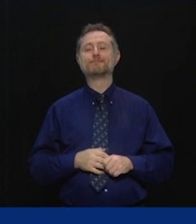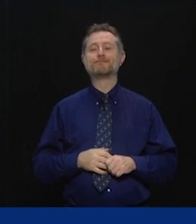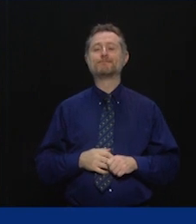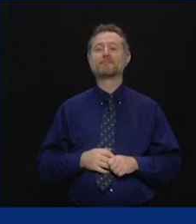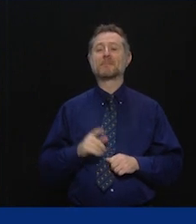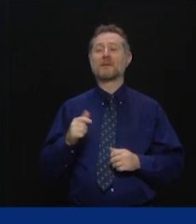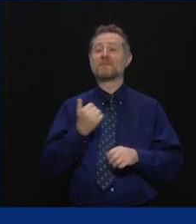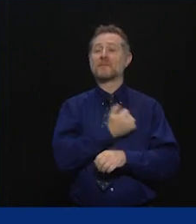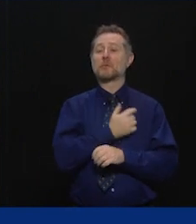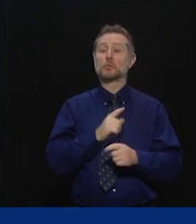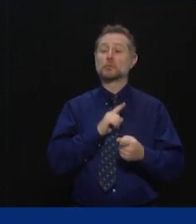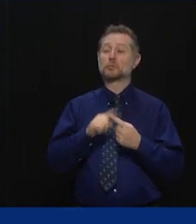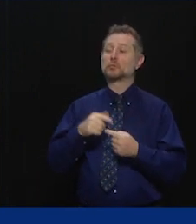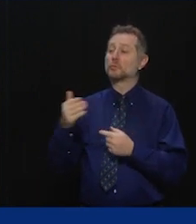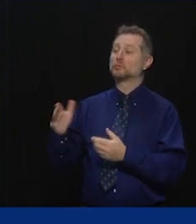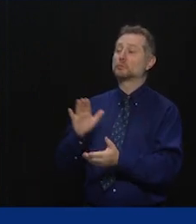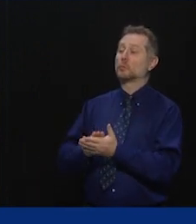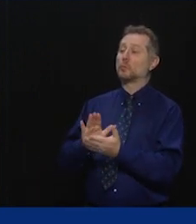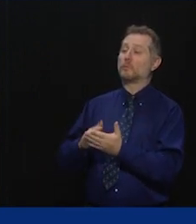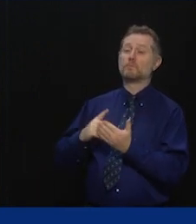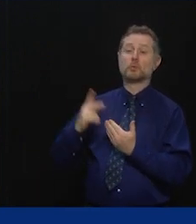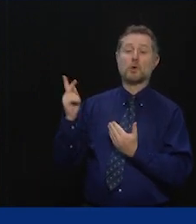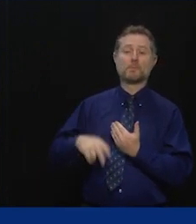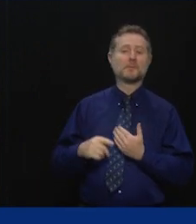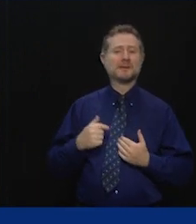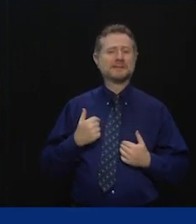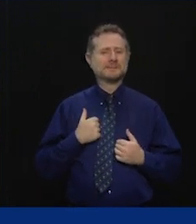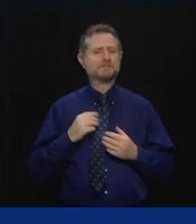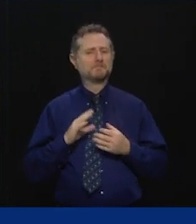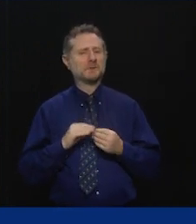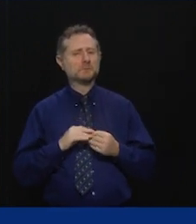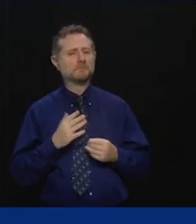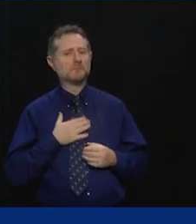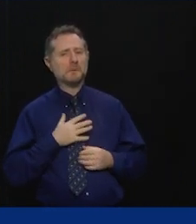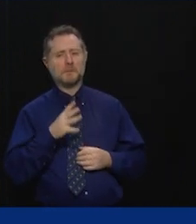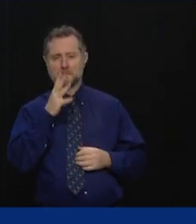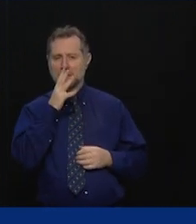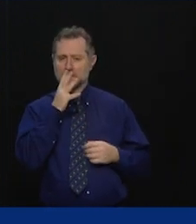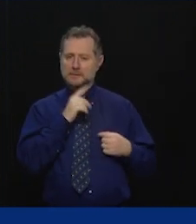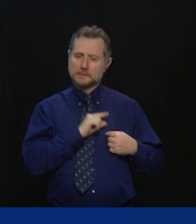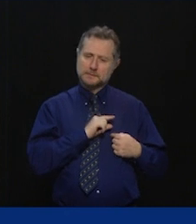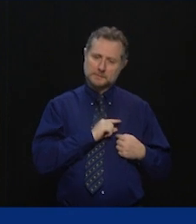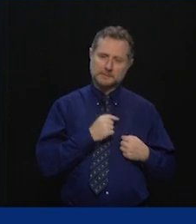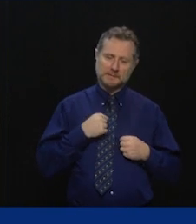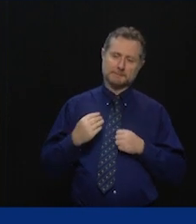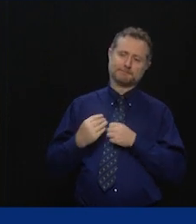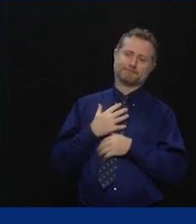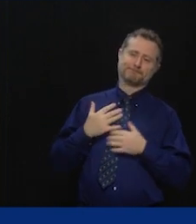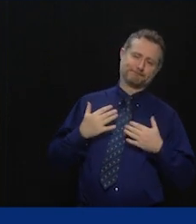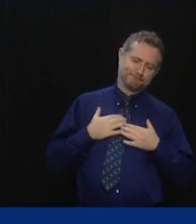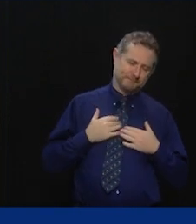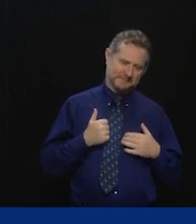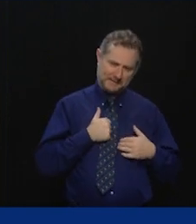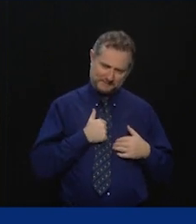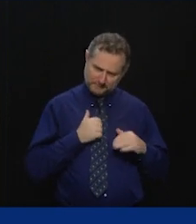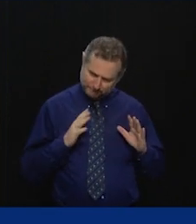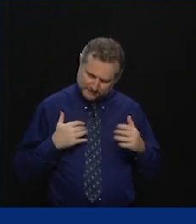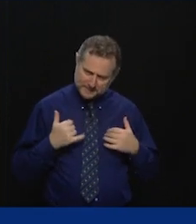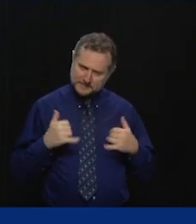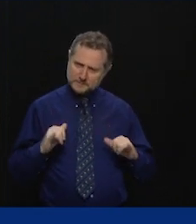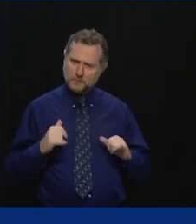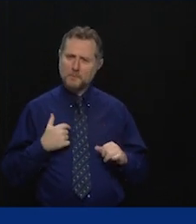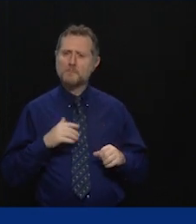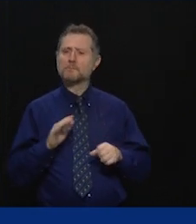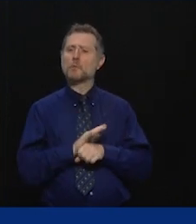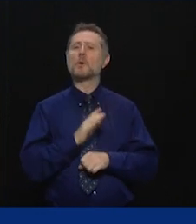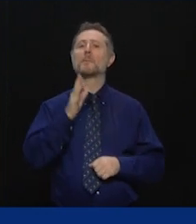I mentioned my mom guilt. It was very effective when I was raising my kids. I still can use it once in a while. And I'm using mom